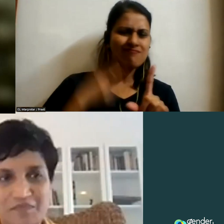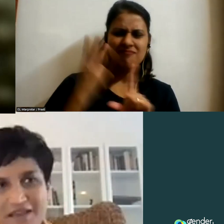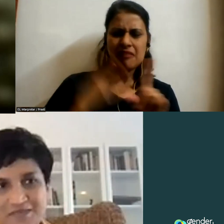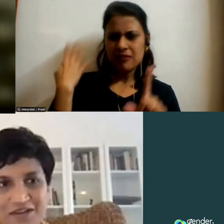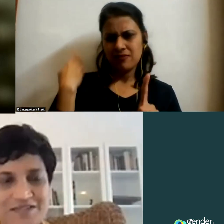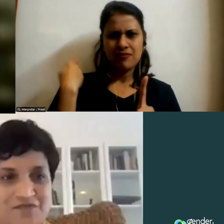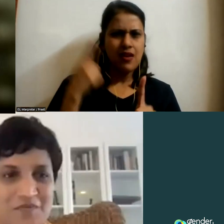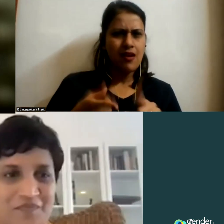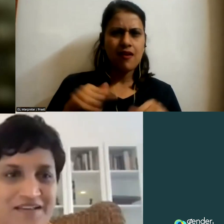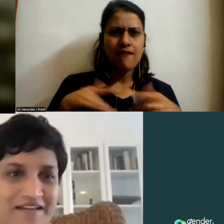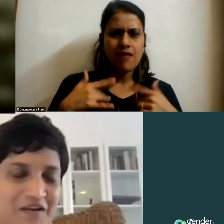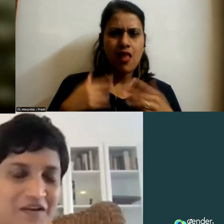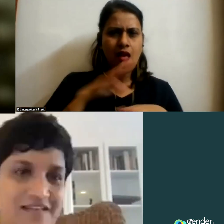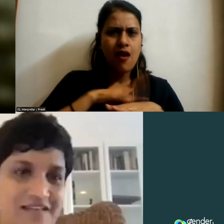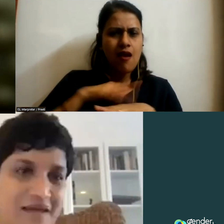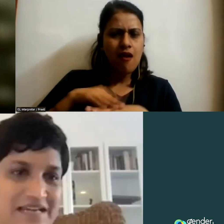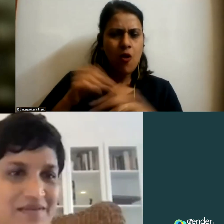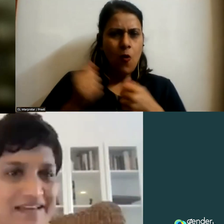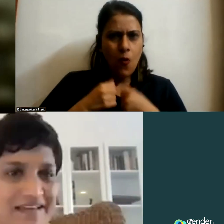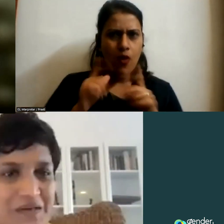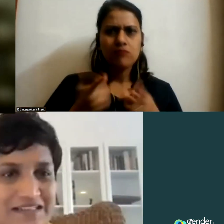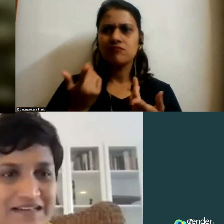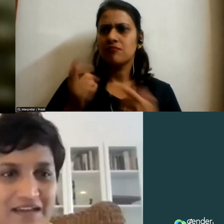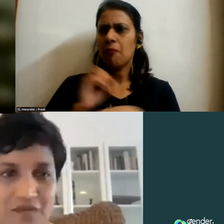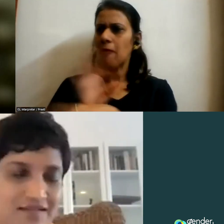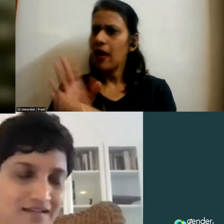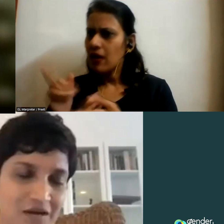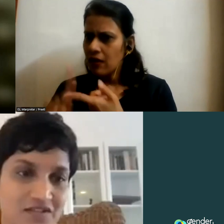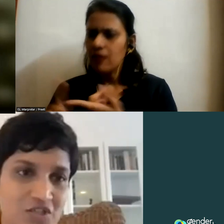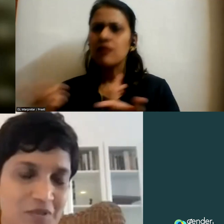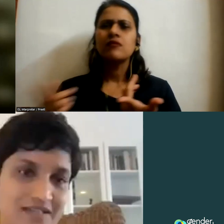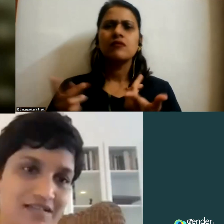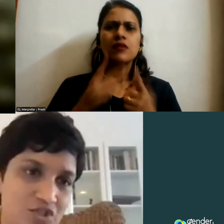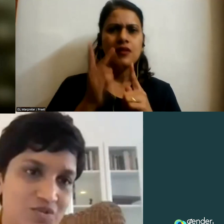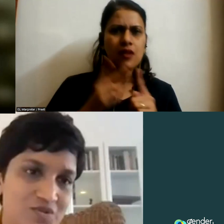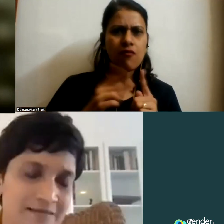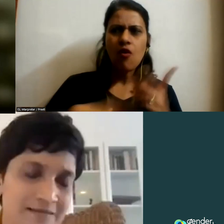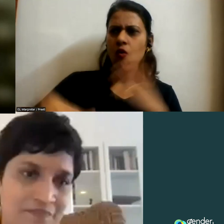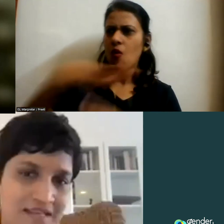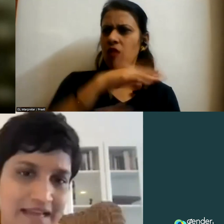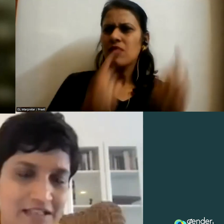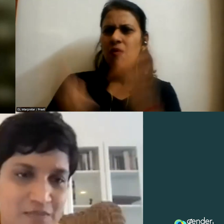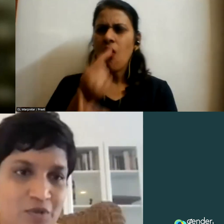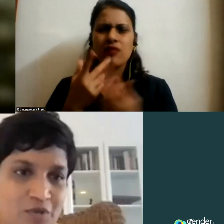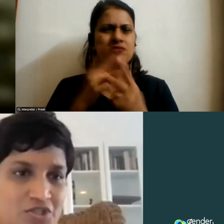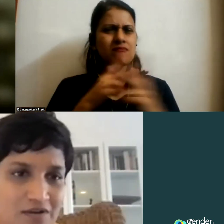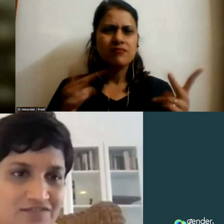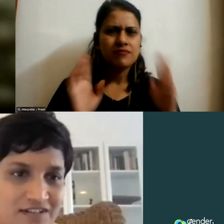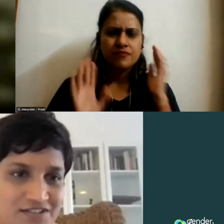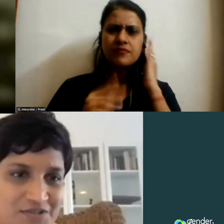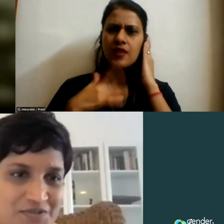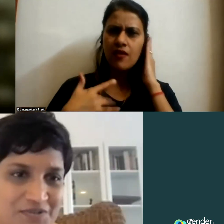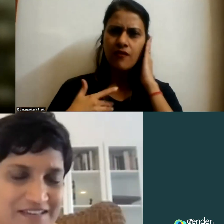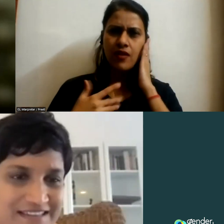the experiences from, whether it is a pandemic or even, other geopolitical issues, it's pushed all